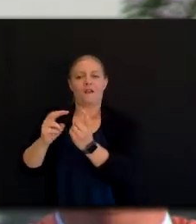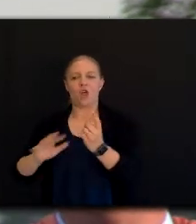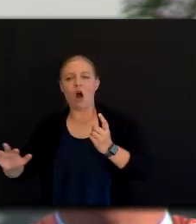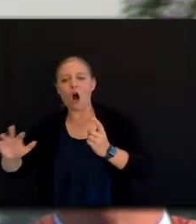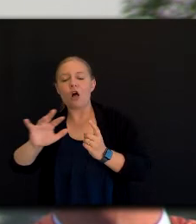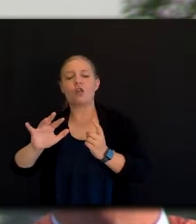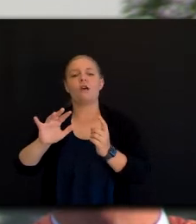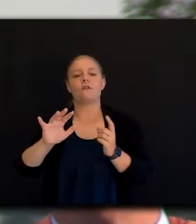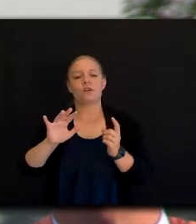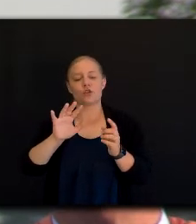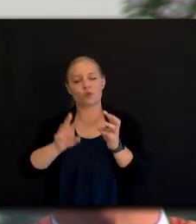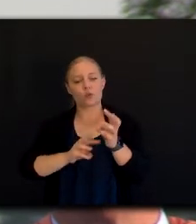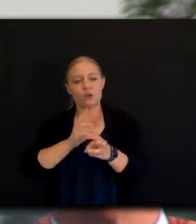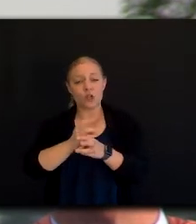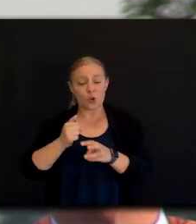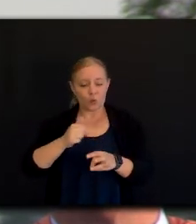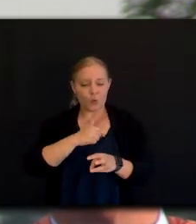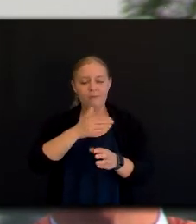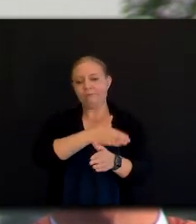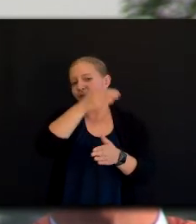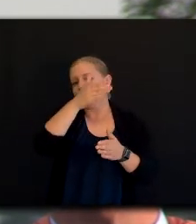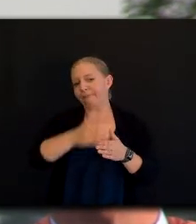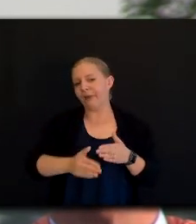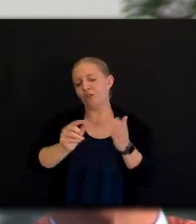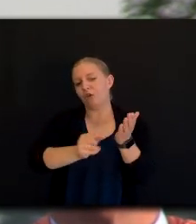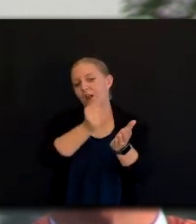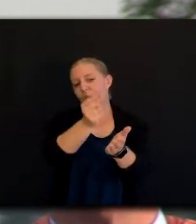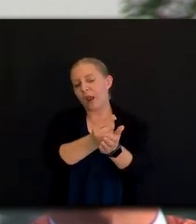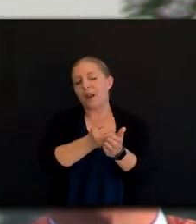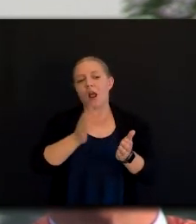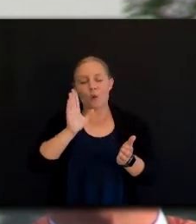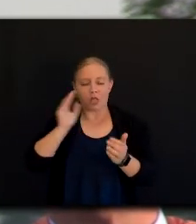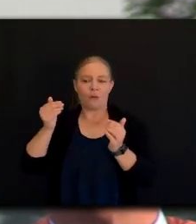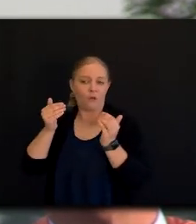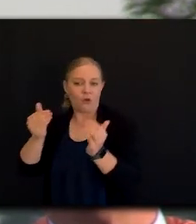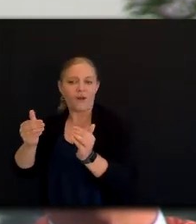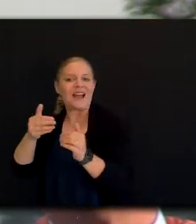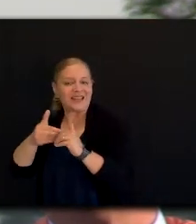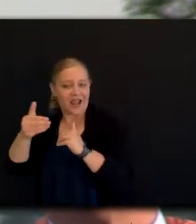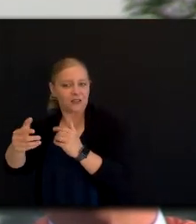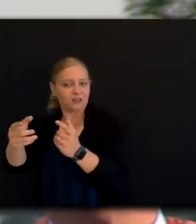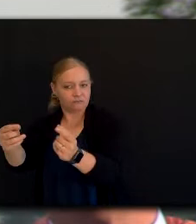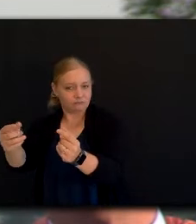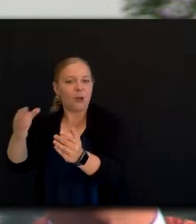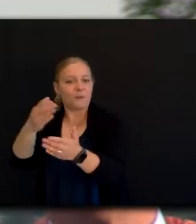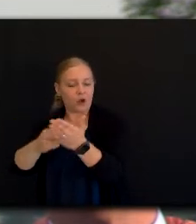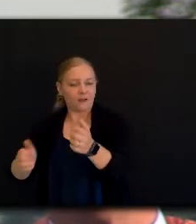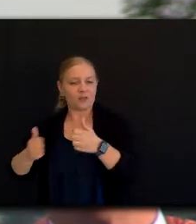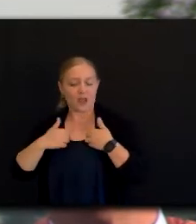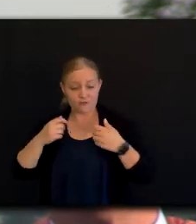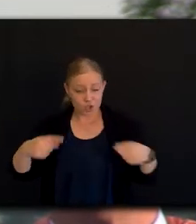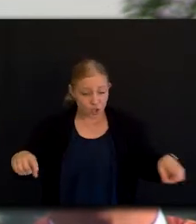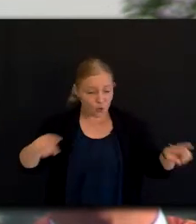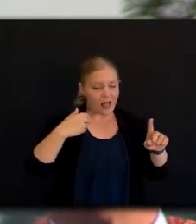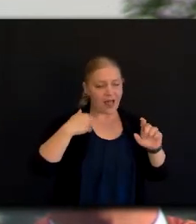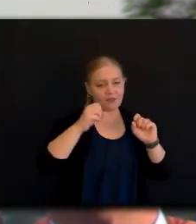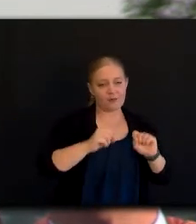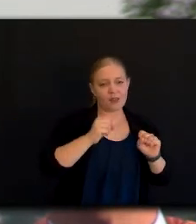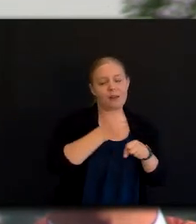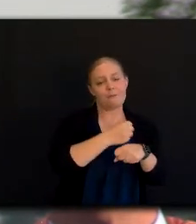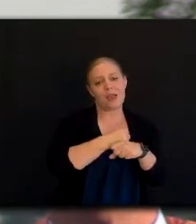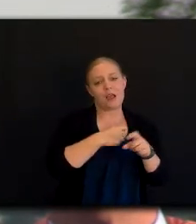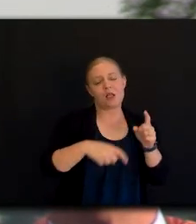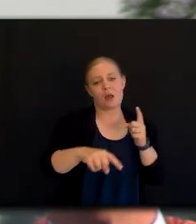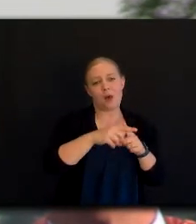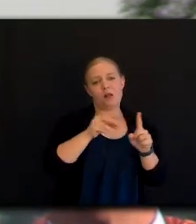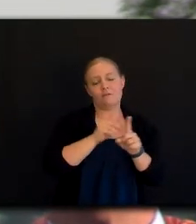so, as we close this chapter of our lives and move forward onto the next, each and every one of you has the ability to make the positive impression